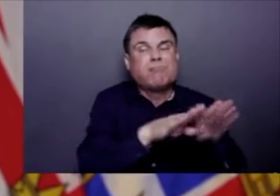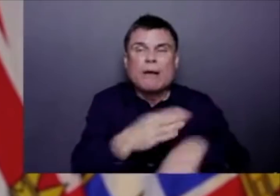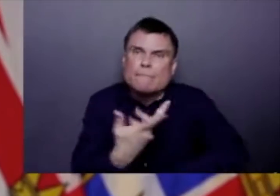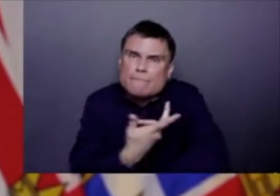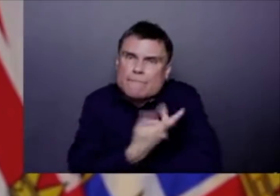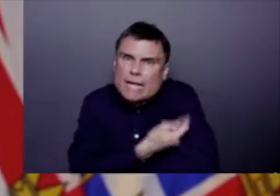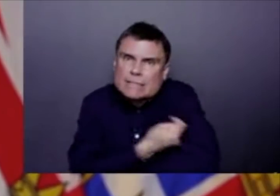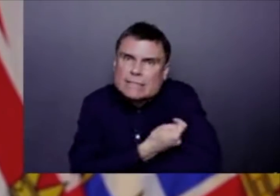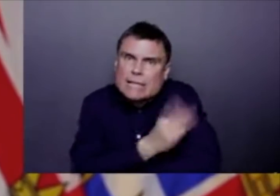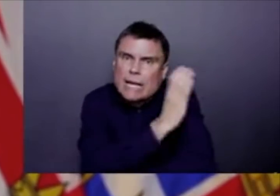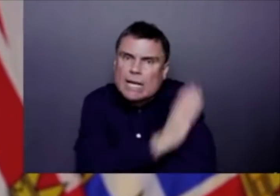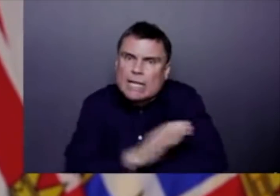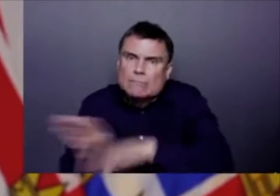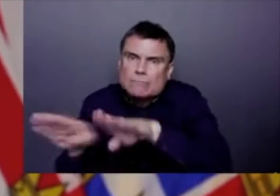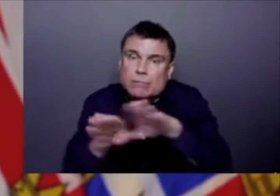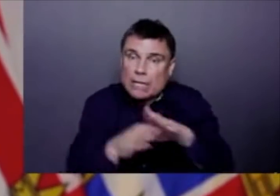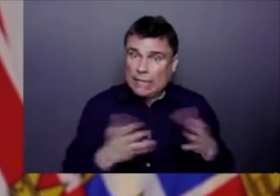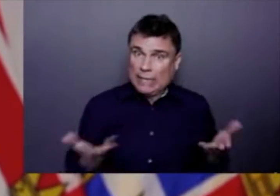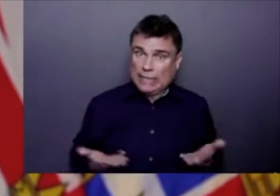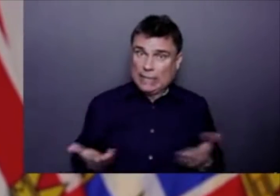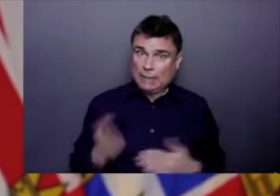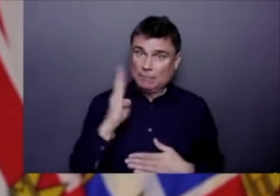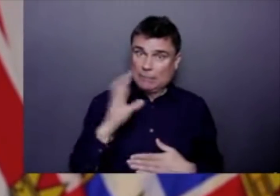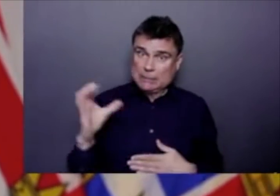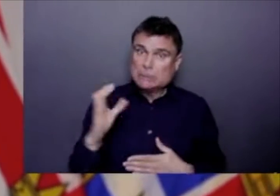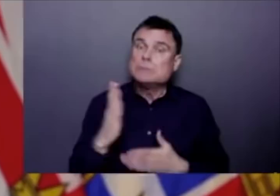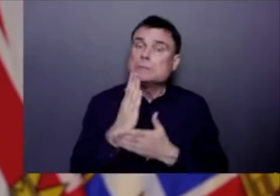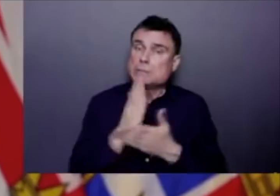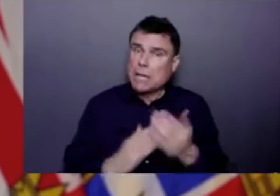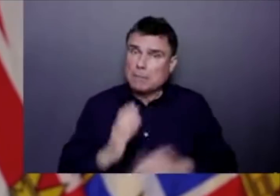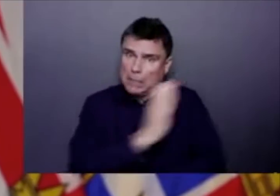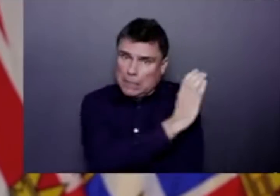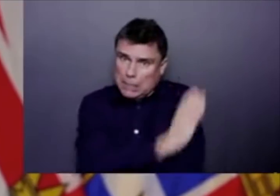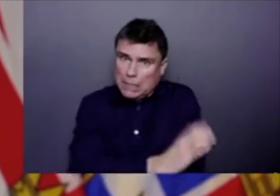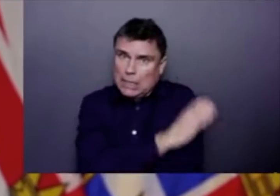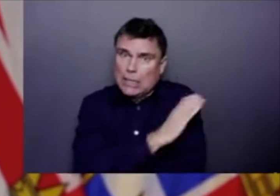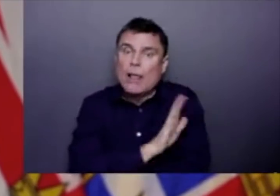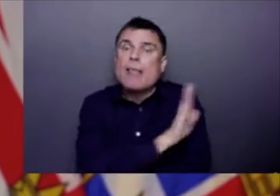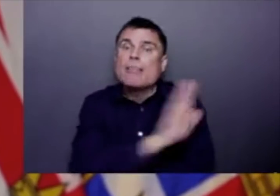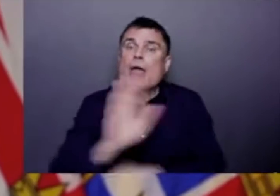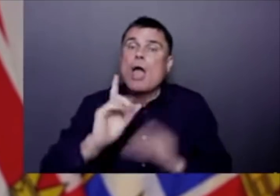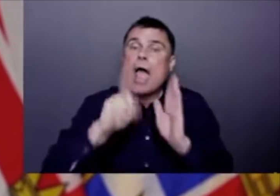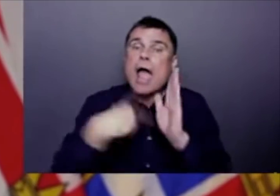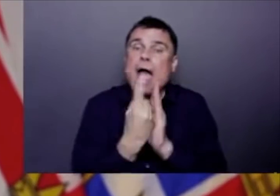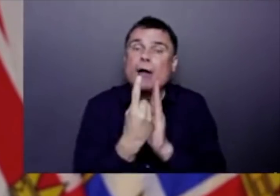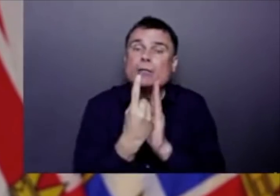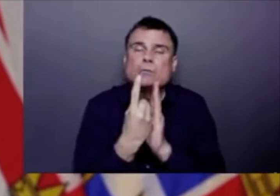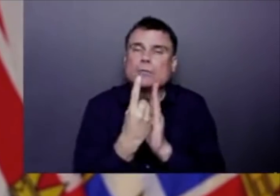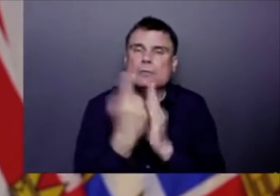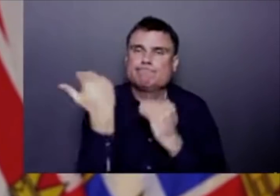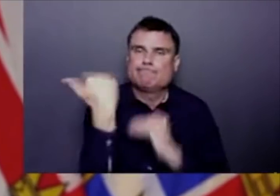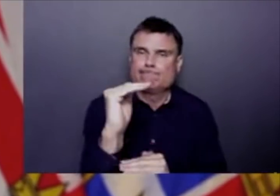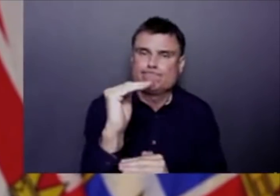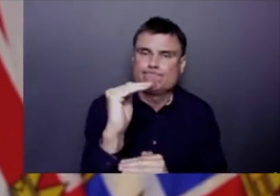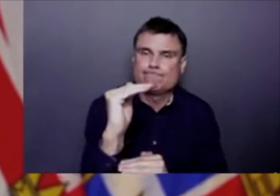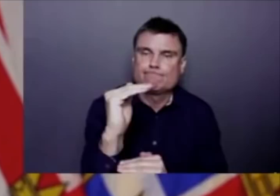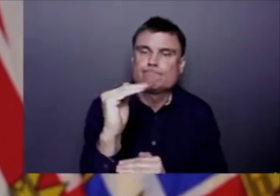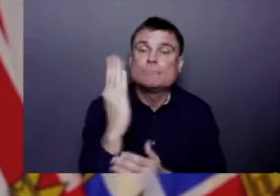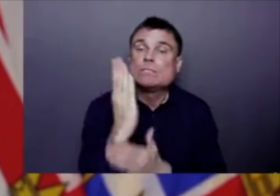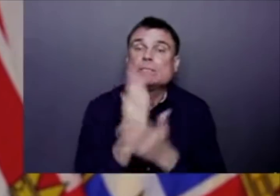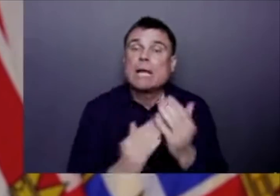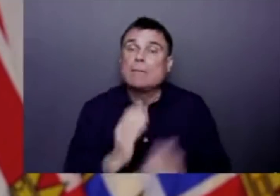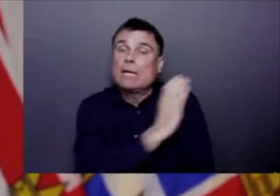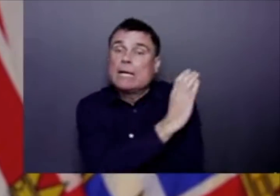for COVID-19, and in some health authorities like Northern Health closed them entirely. Was it a mistake to do so, and are you concerned